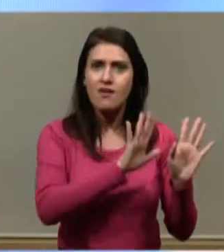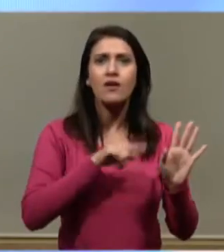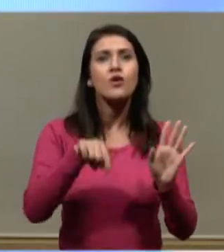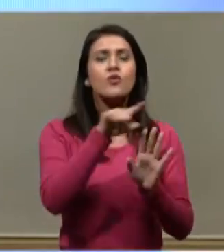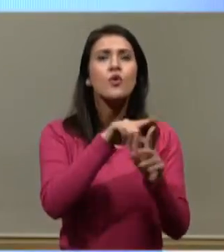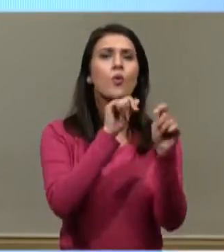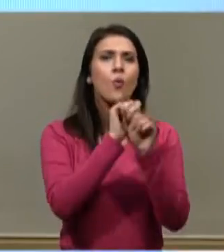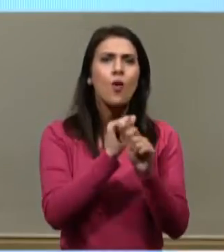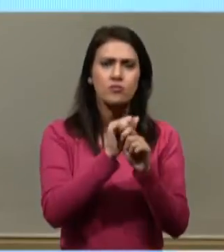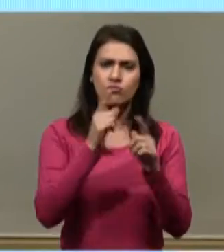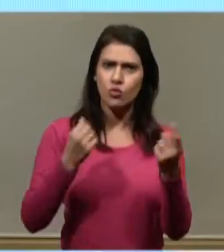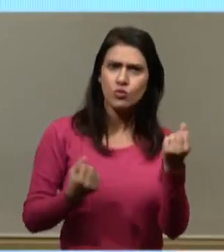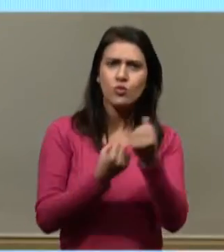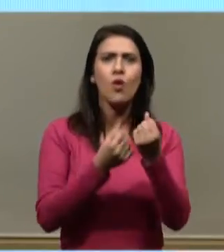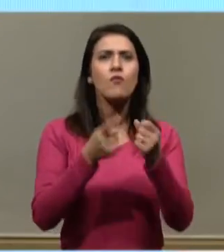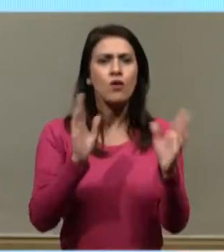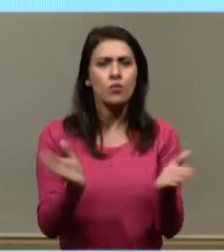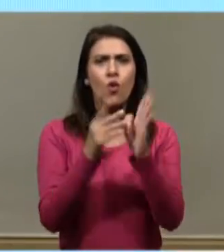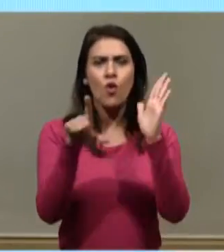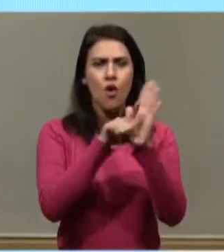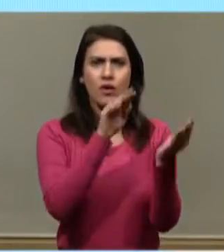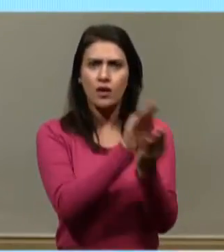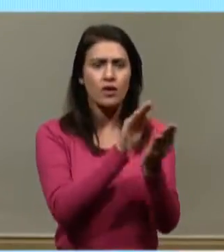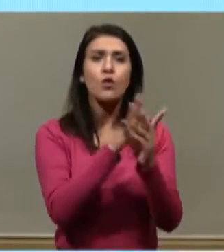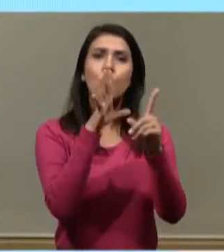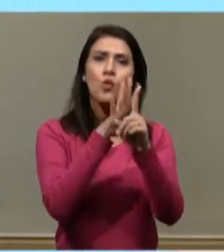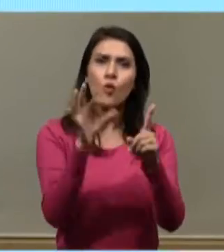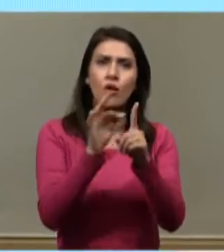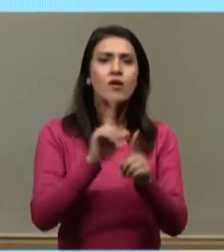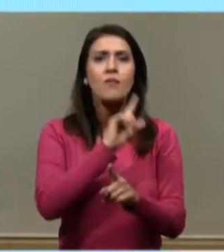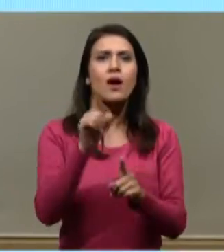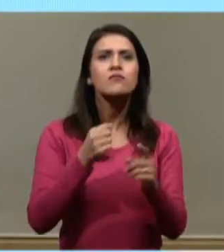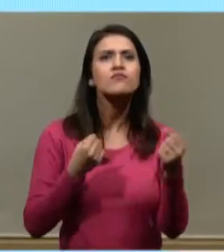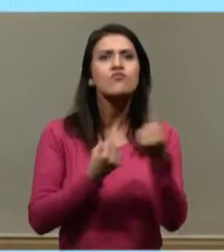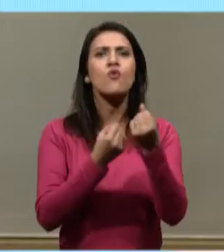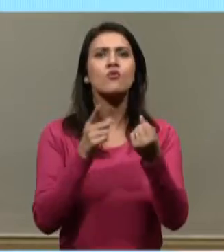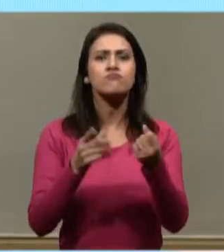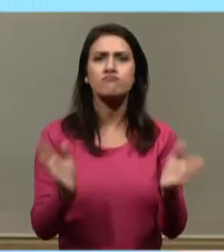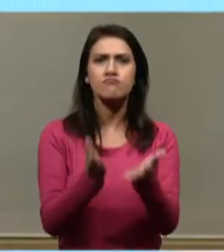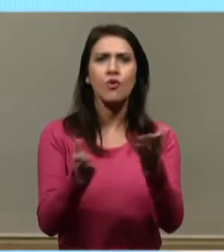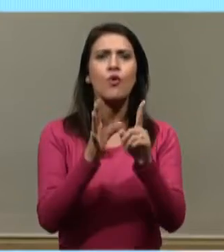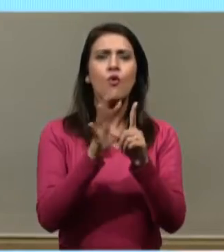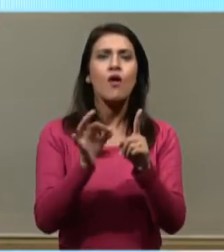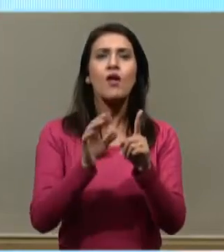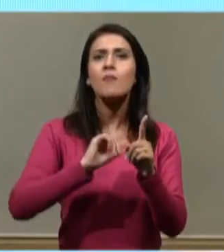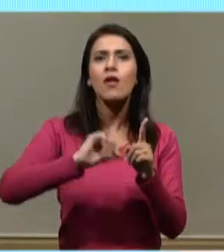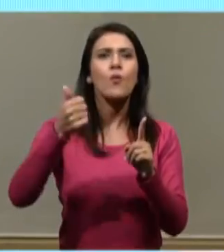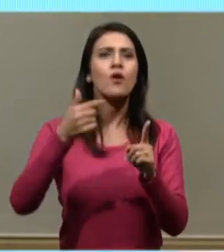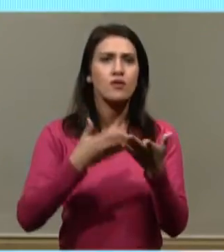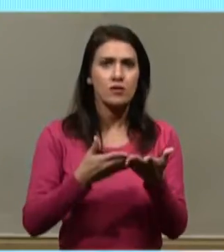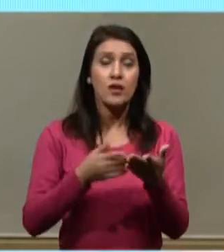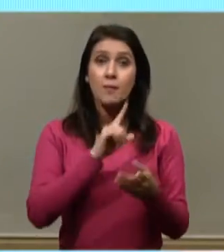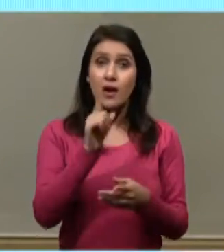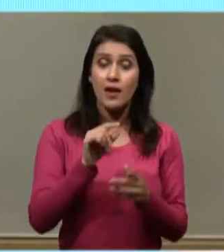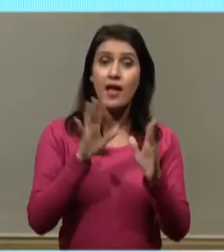has already been provided under the legislation, why is it that those have still not been put in place, right? The requirement of